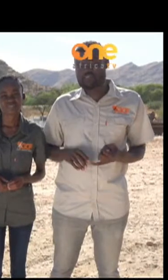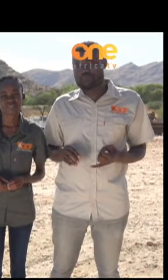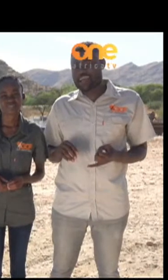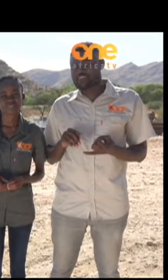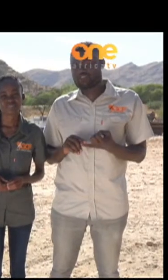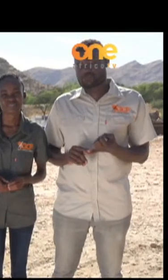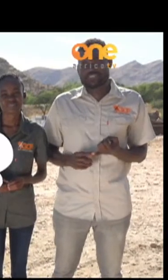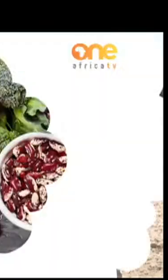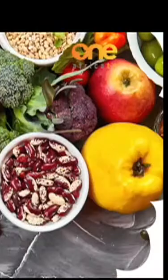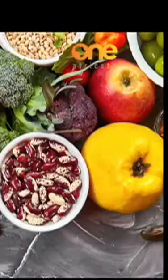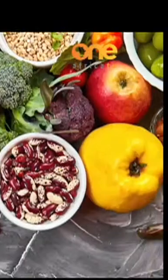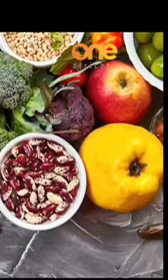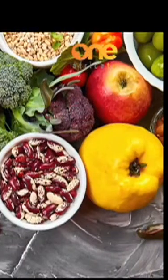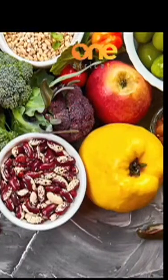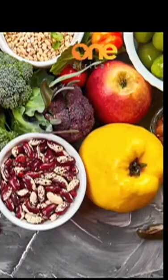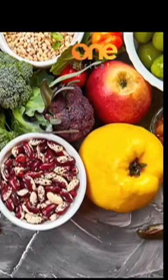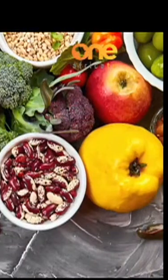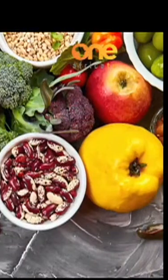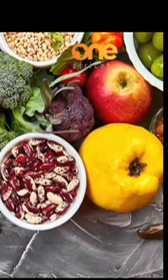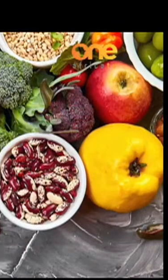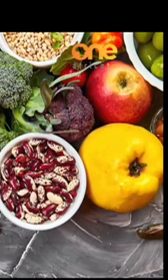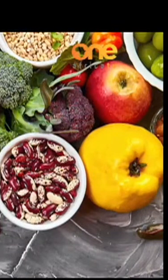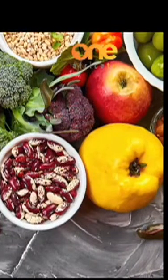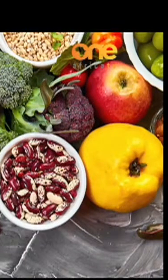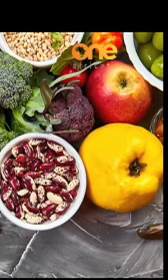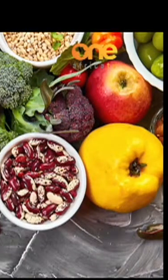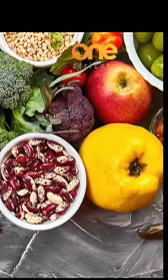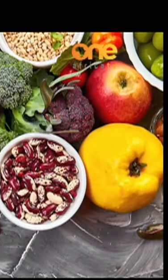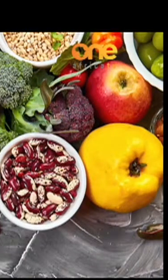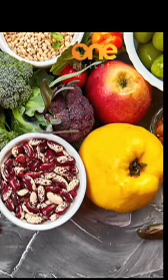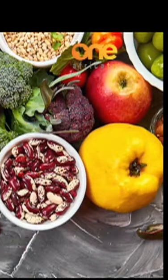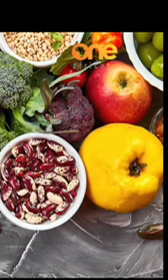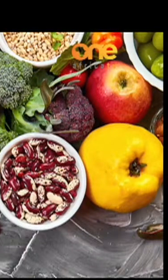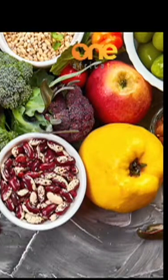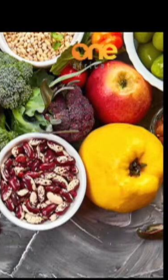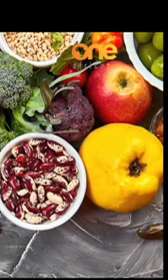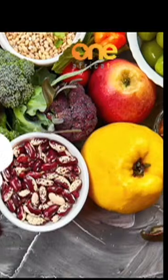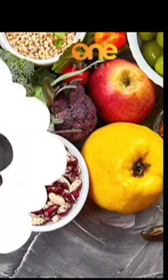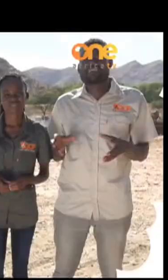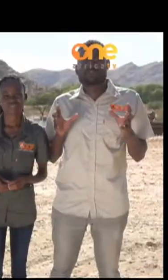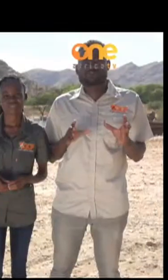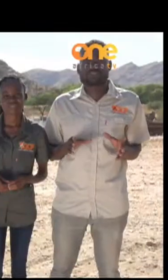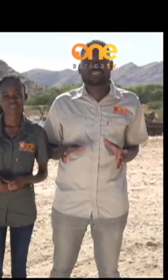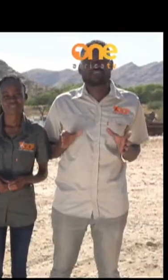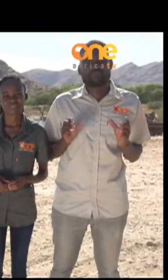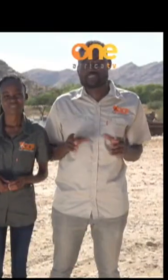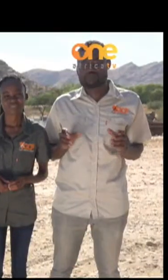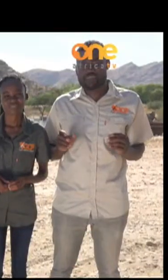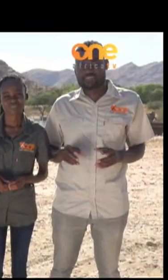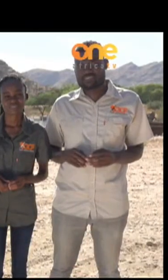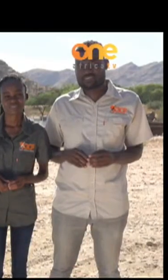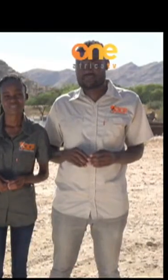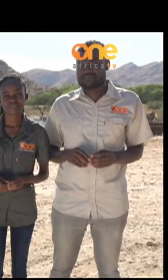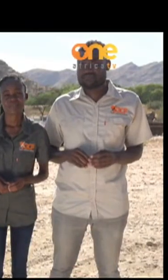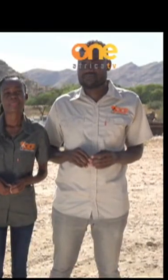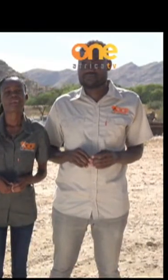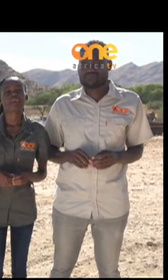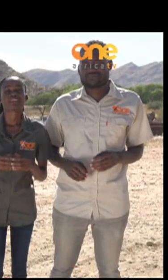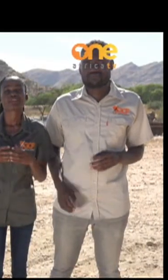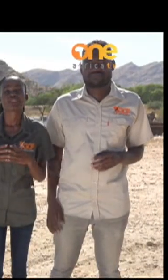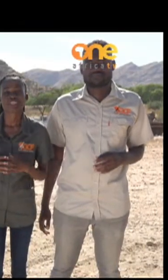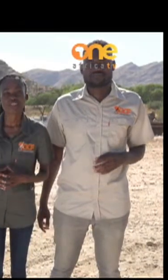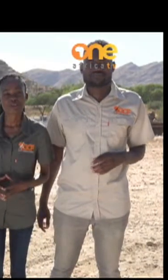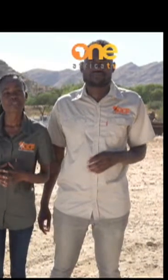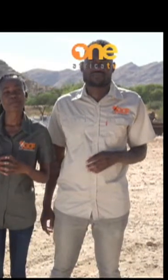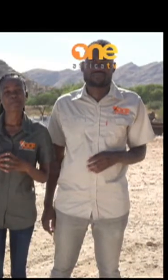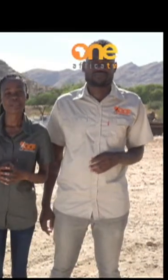an option of buying loose potatoes, tomatoes, onions, or apples, do this instead of buying those ones that are in plastic packages.